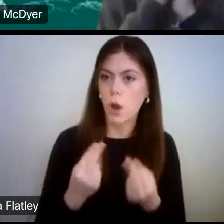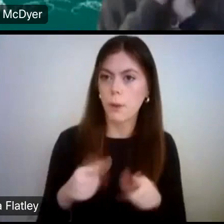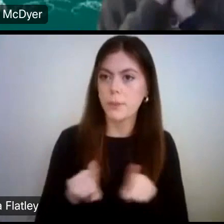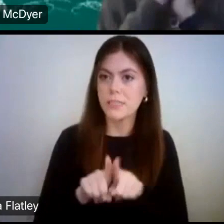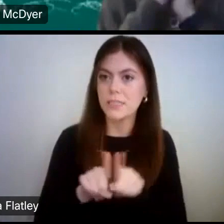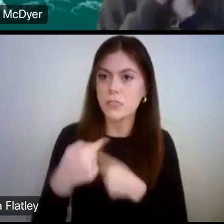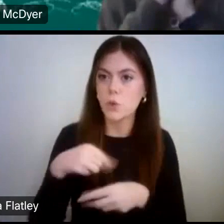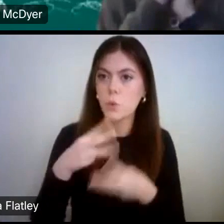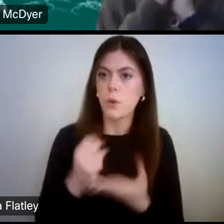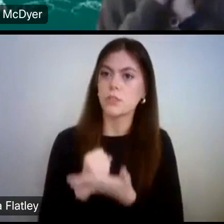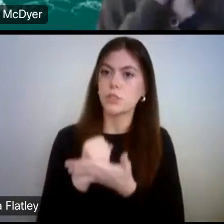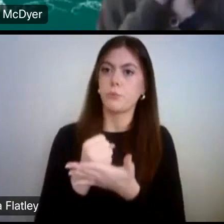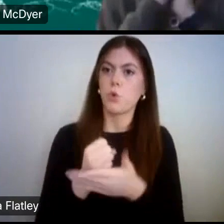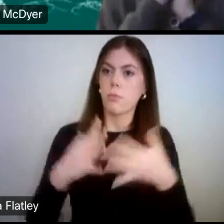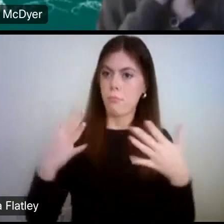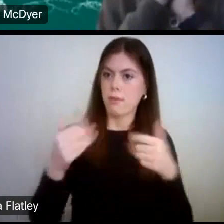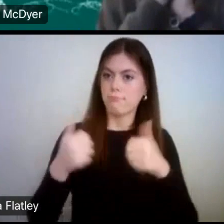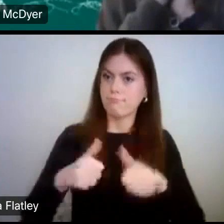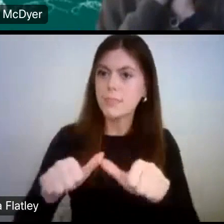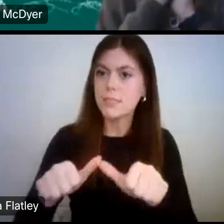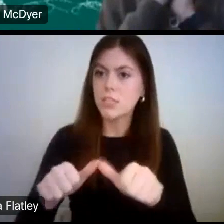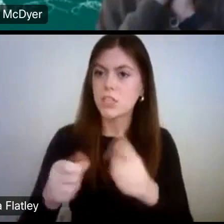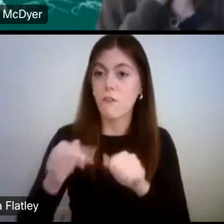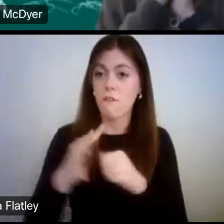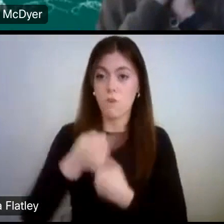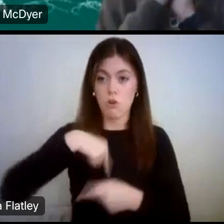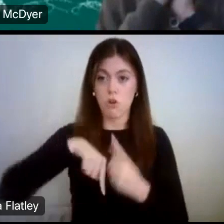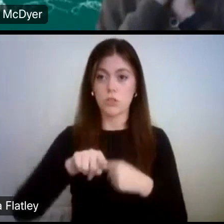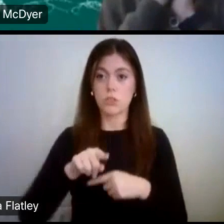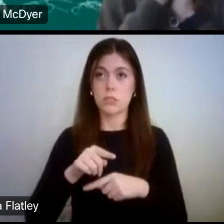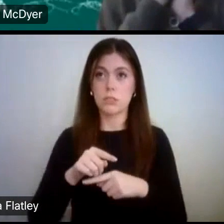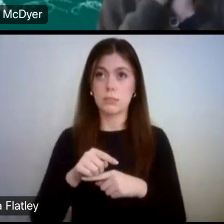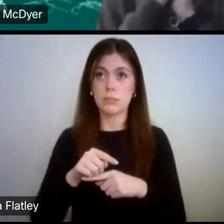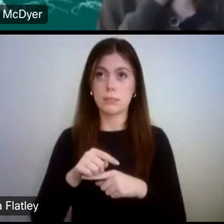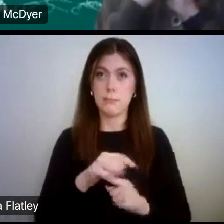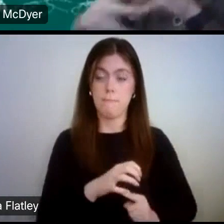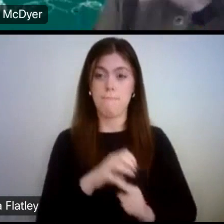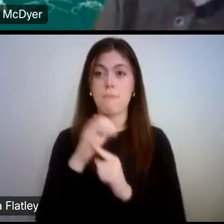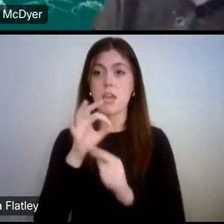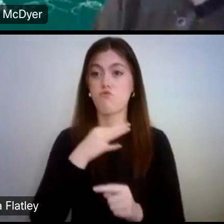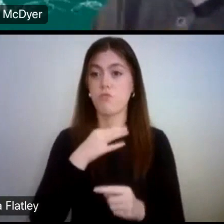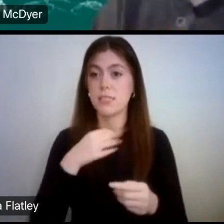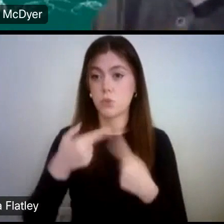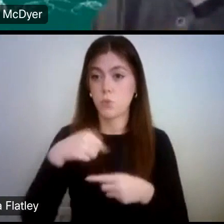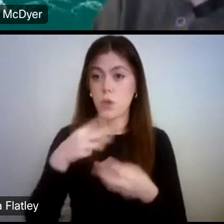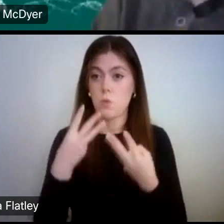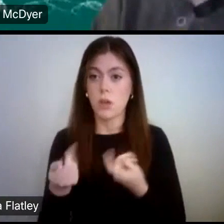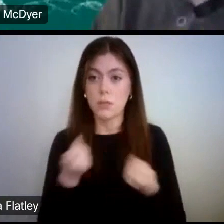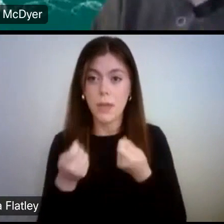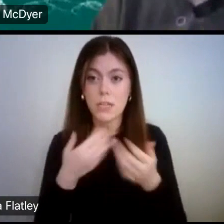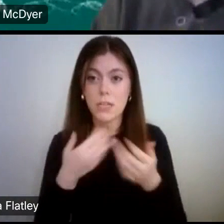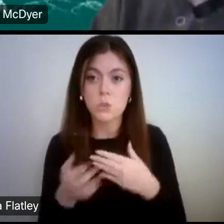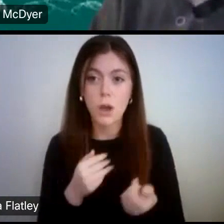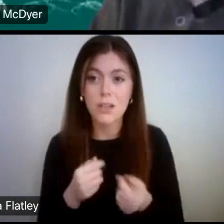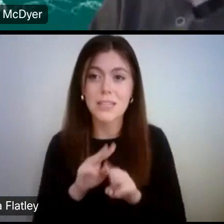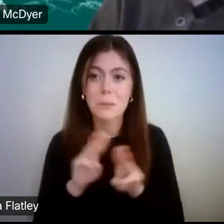bigger implementation. I think for us, the main risk that we want to manage is that people don't hone in on open disclosure for just